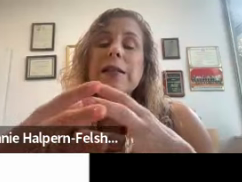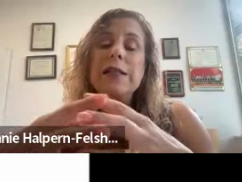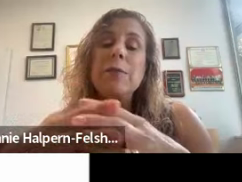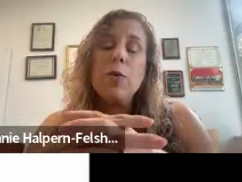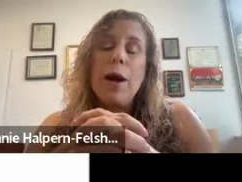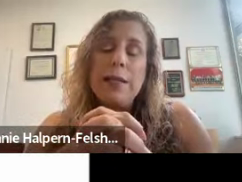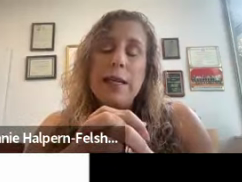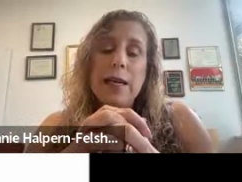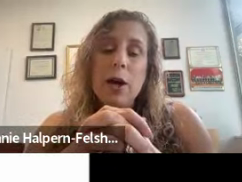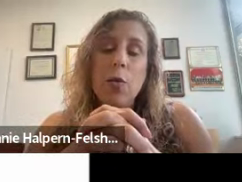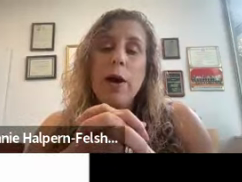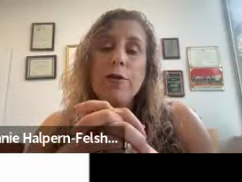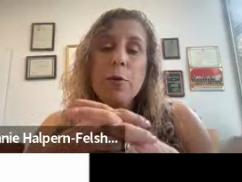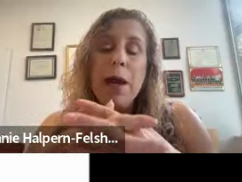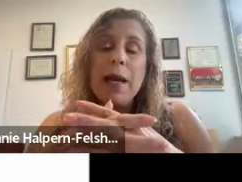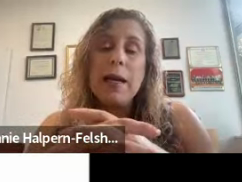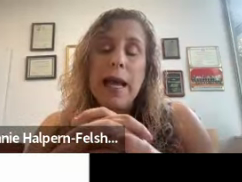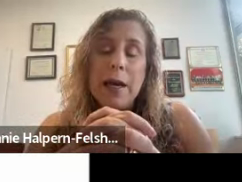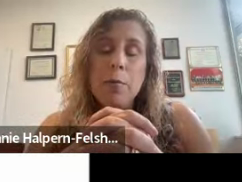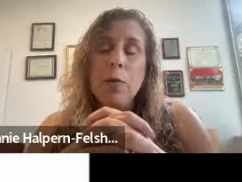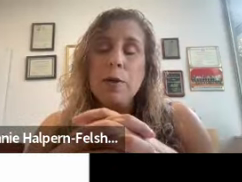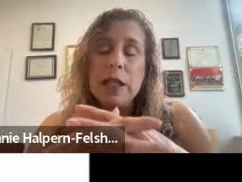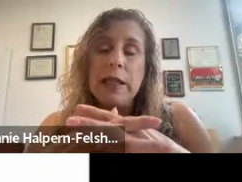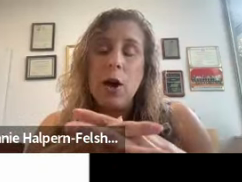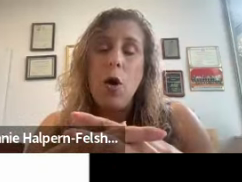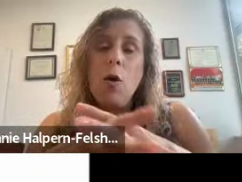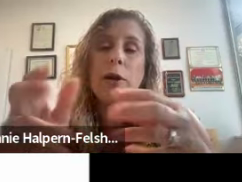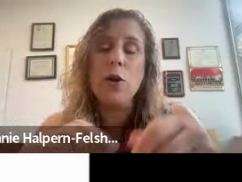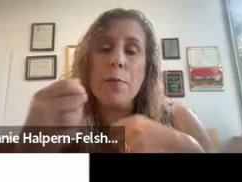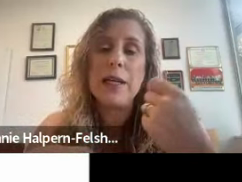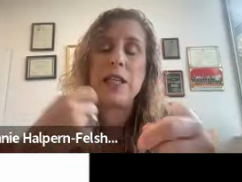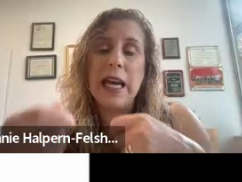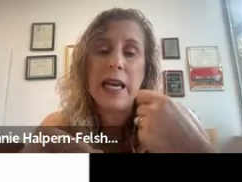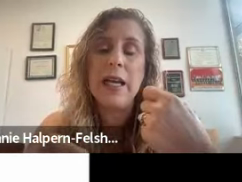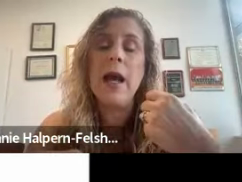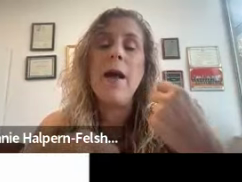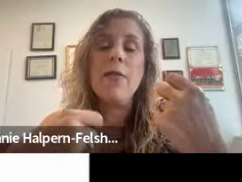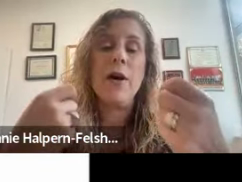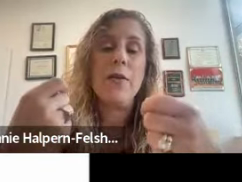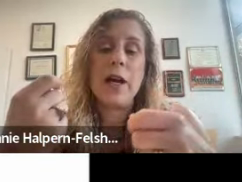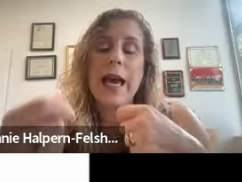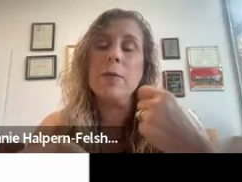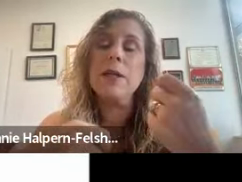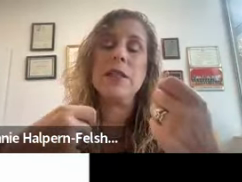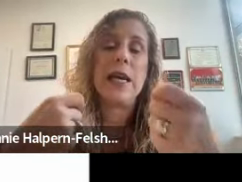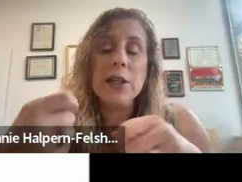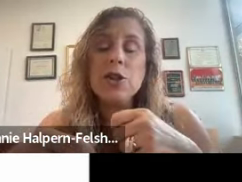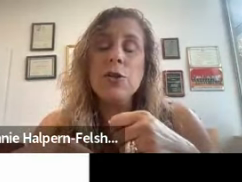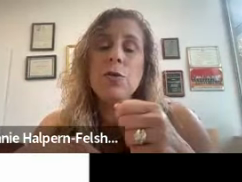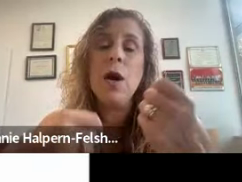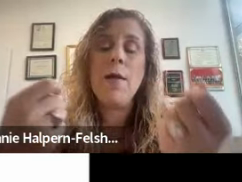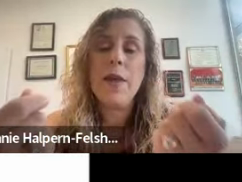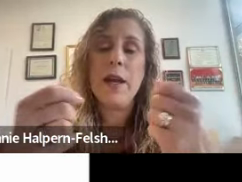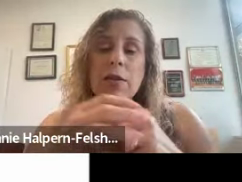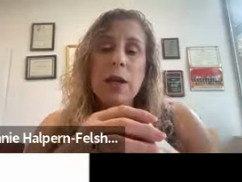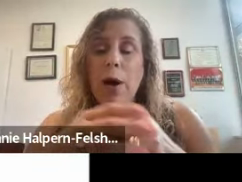that's the similar idea here, where if you're making an edible, particularly at home, and you're mixing in the cannabis